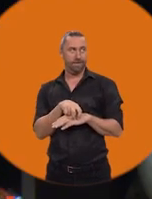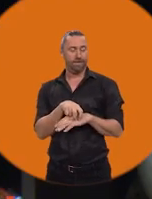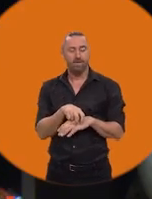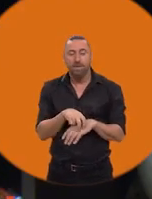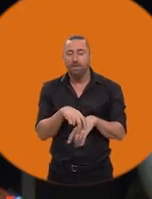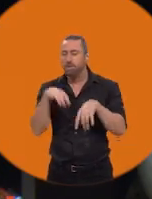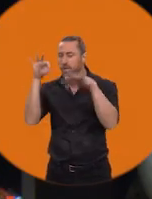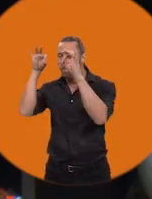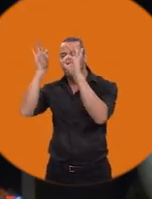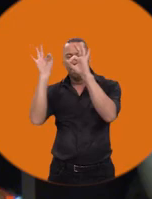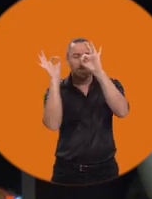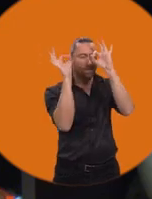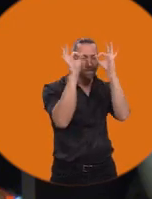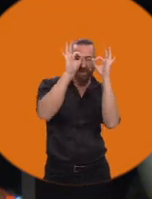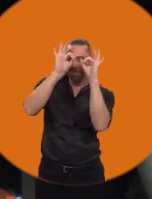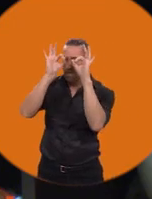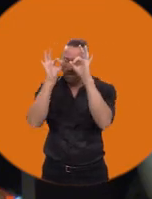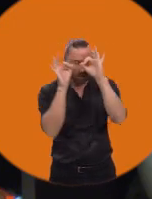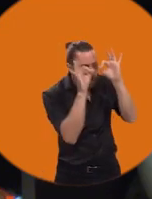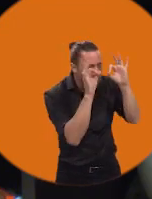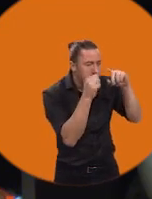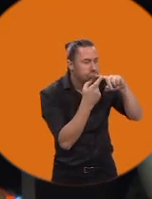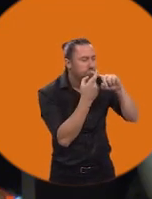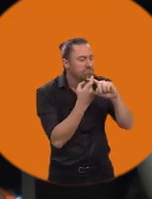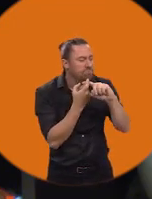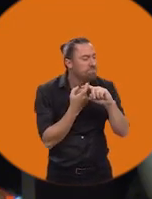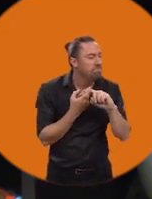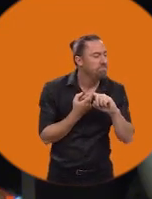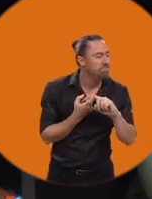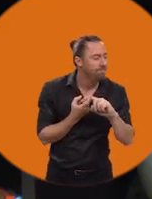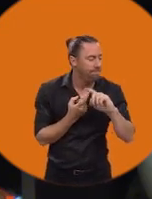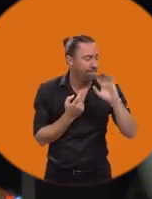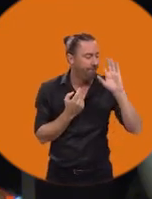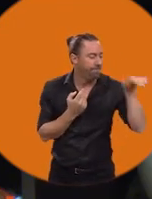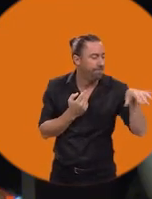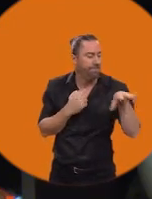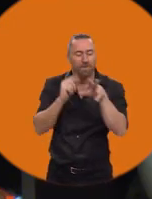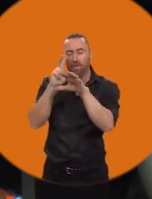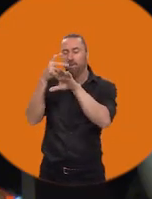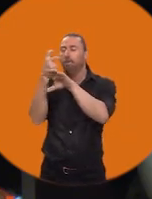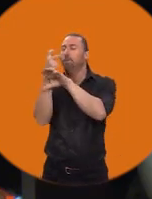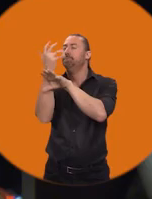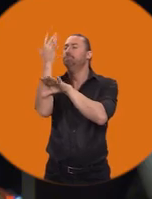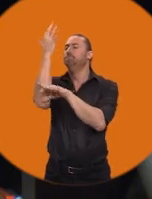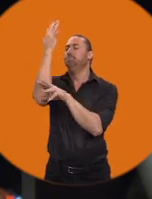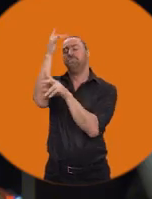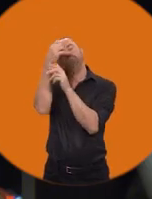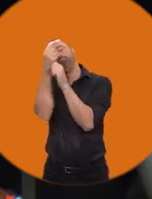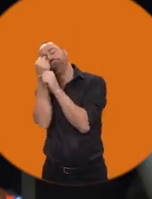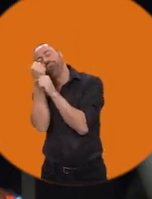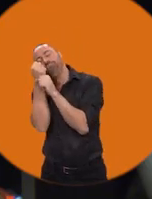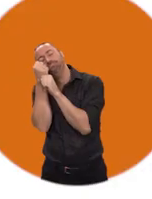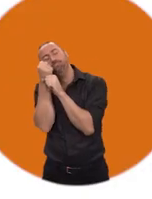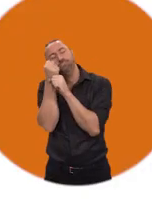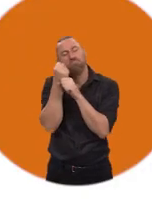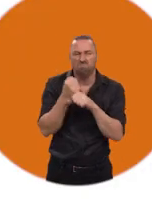possum just went off to sleep, high up in his tree, in a small furry heap. Then